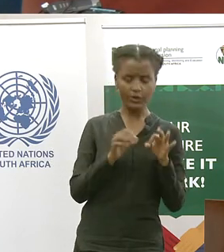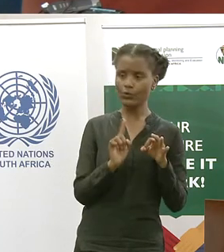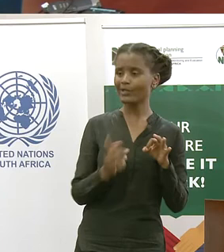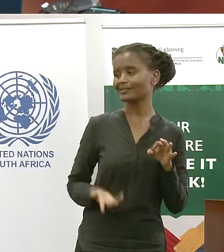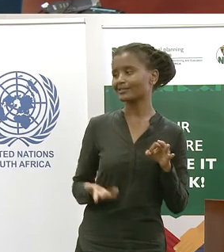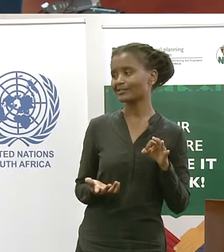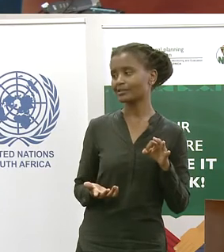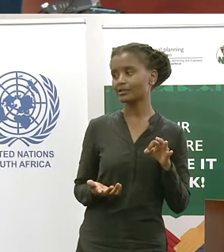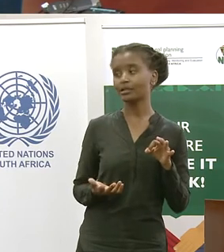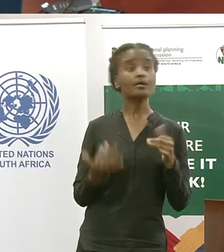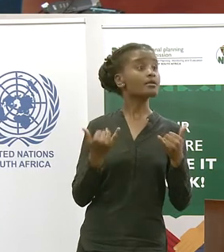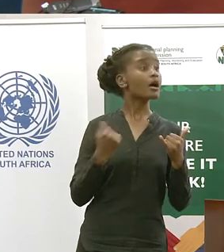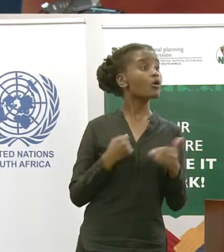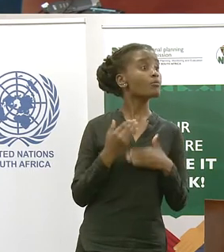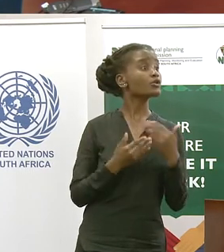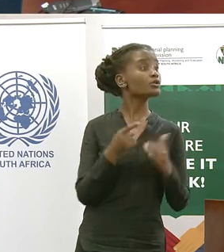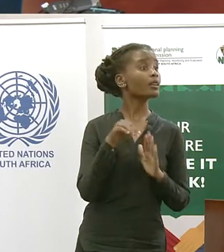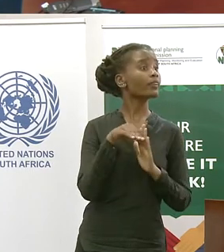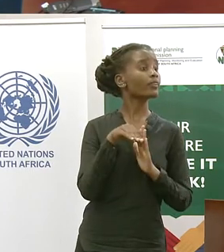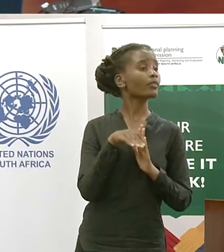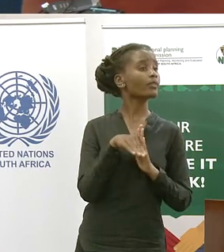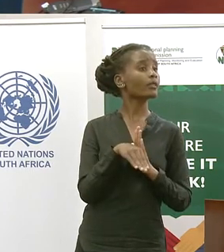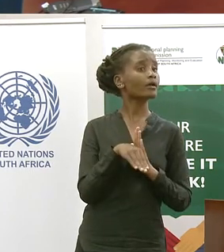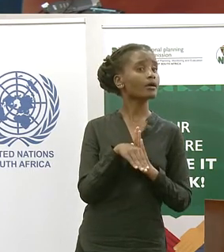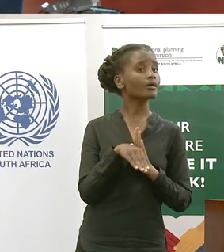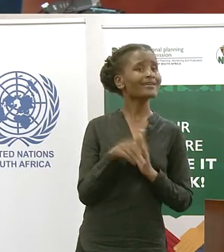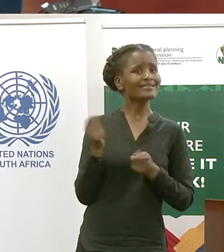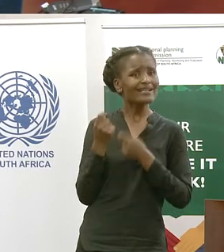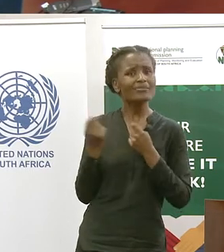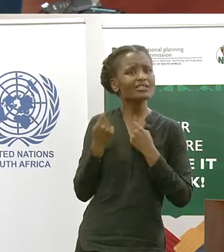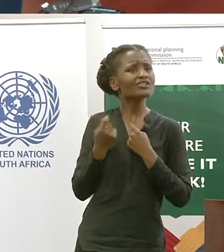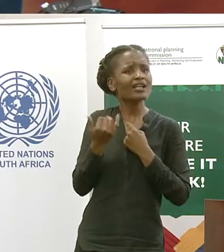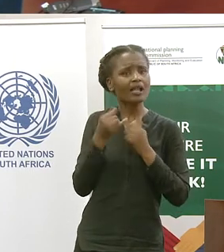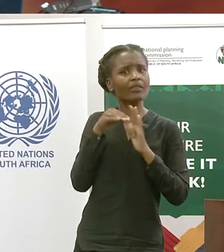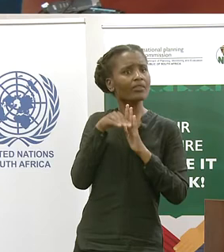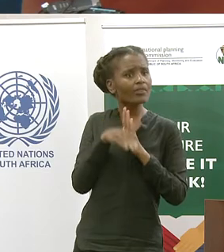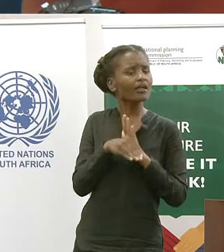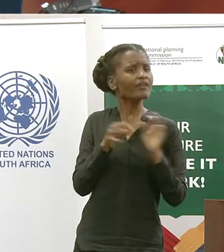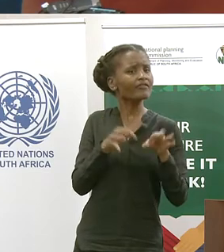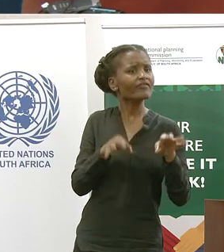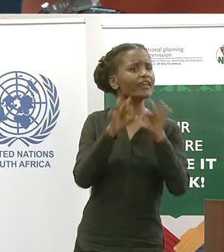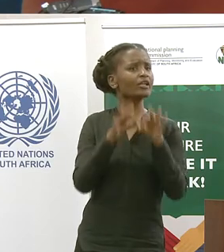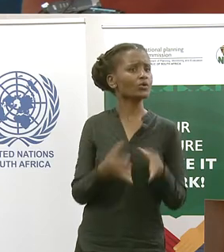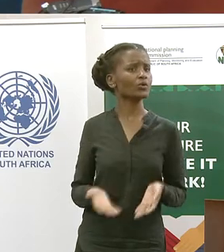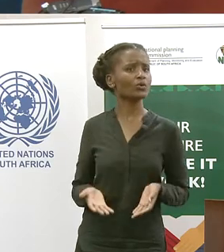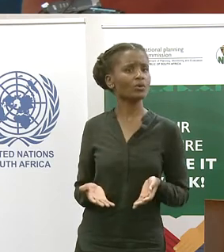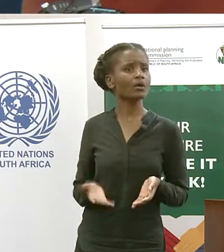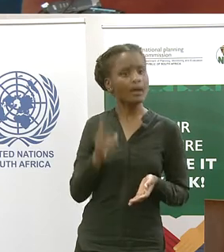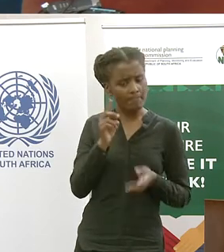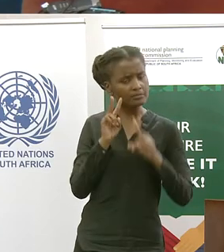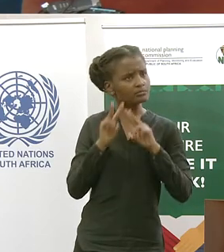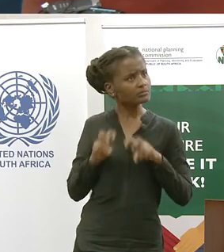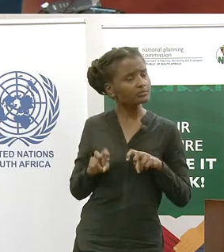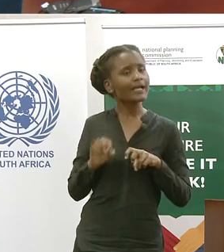of decreasing that in the way we are doing it. So we need to re-look at that also and